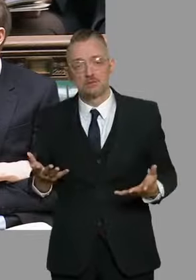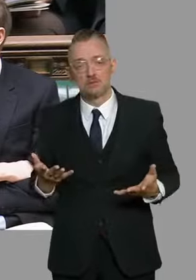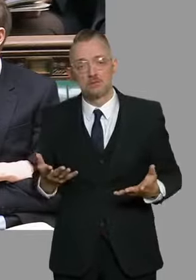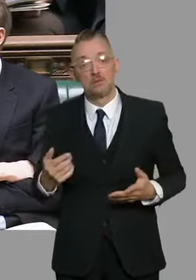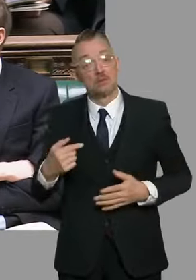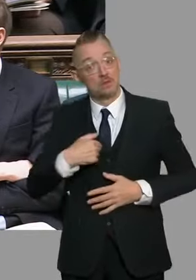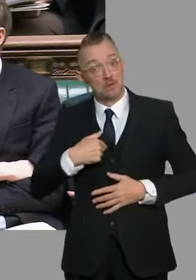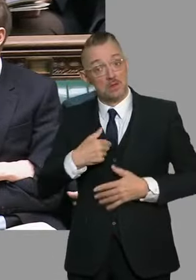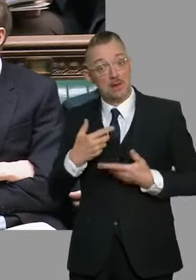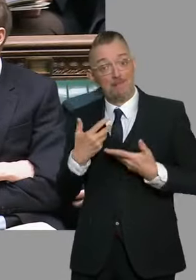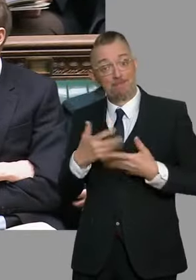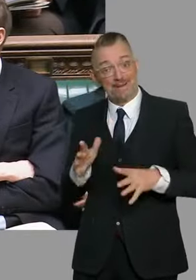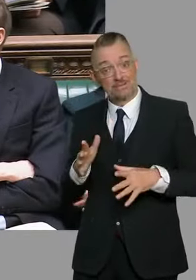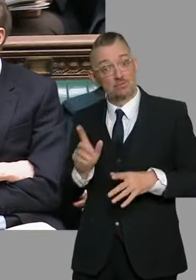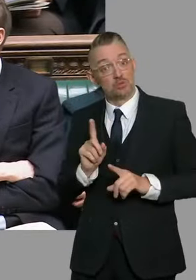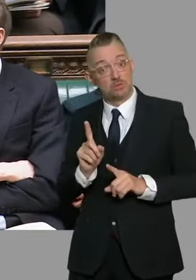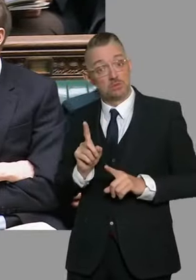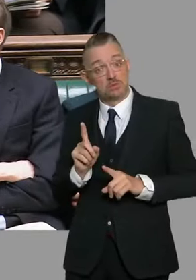Mr.